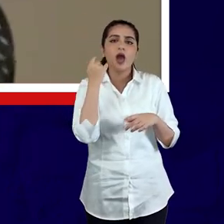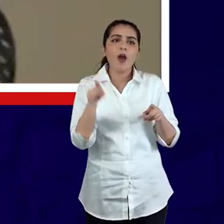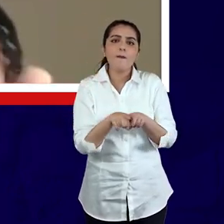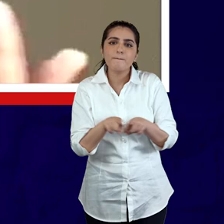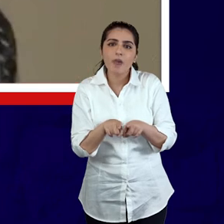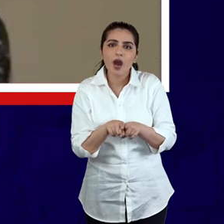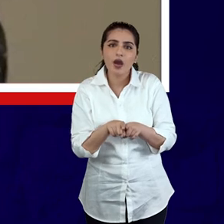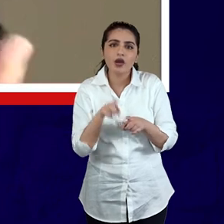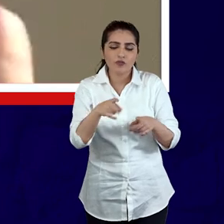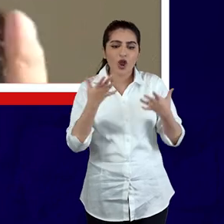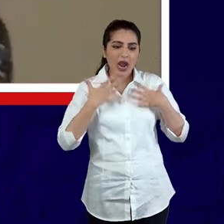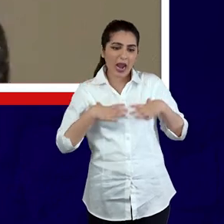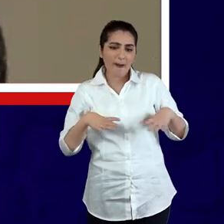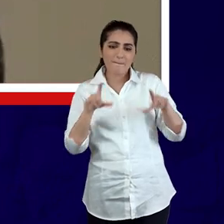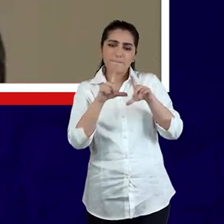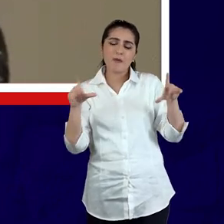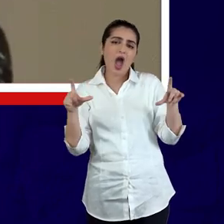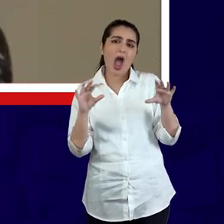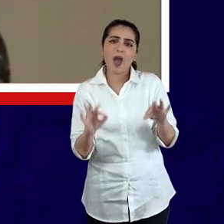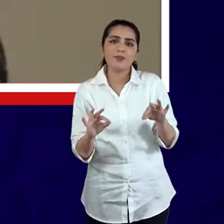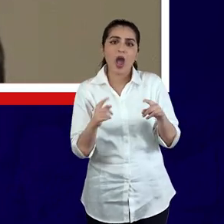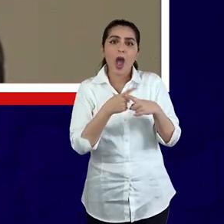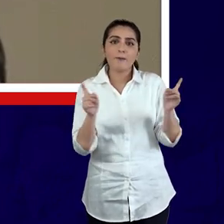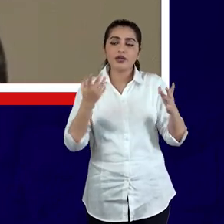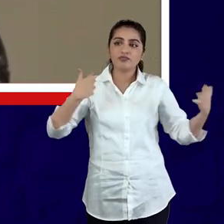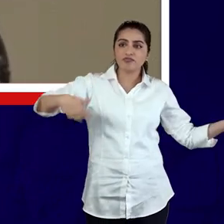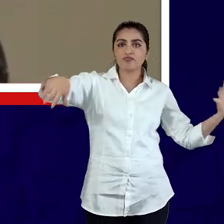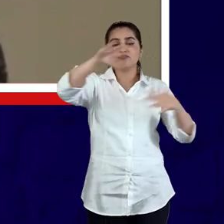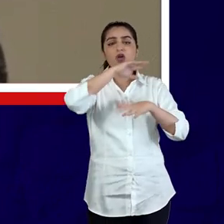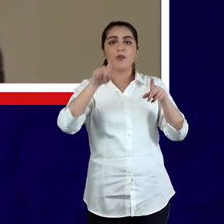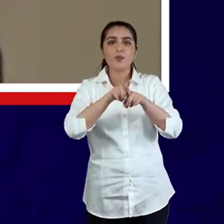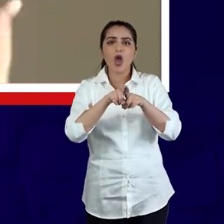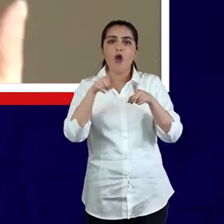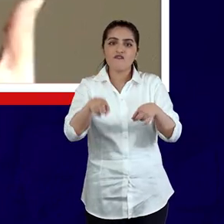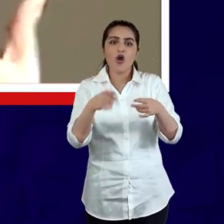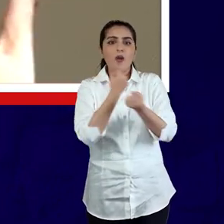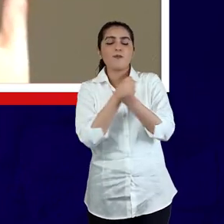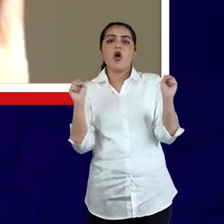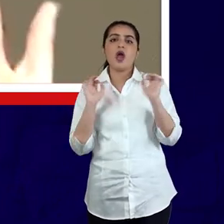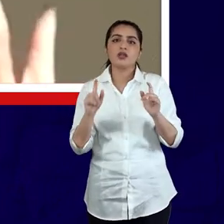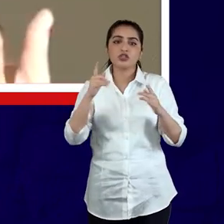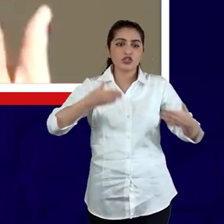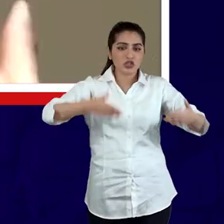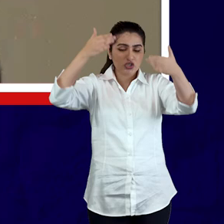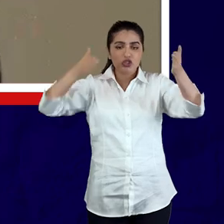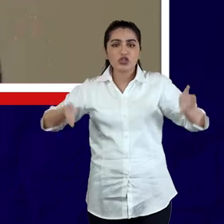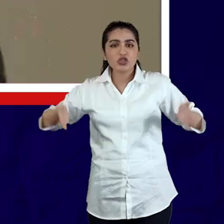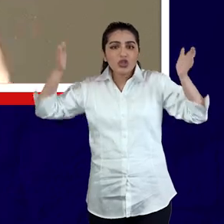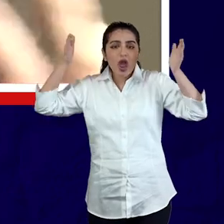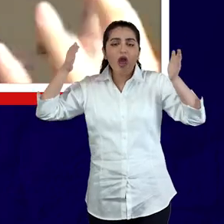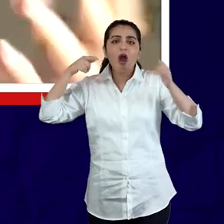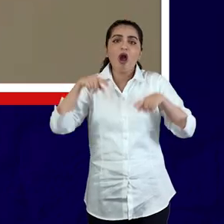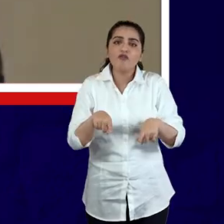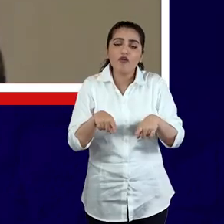it's just a piece of cloth, but they feel that they are well protected. And we keep on saying we want chardivari for everybody, which means you